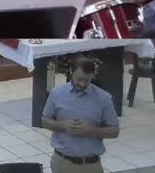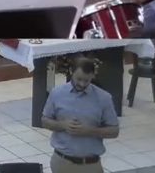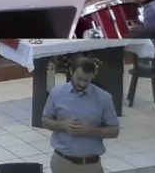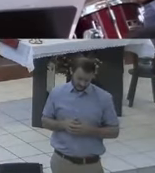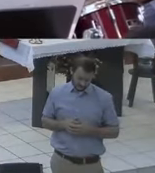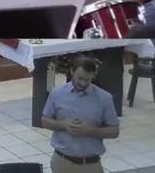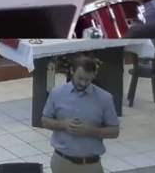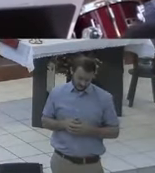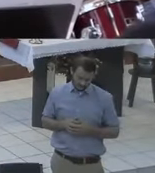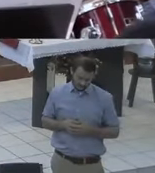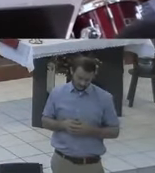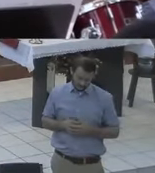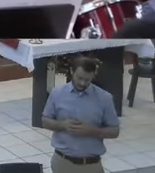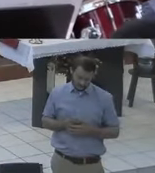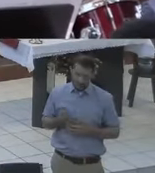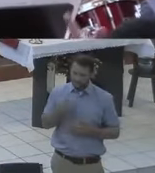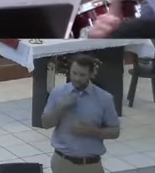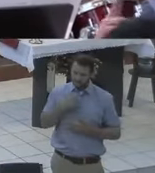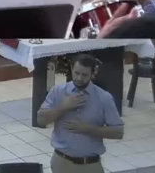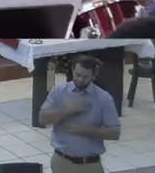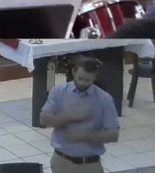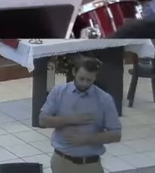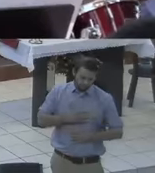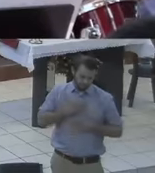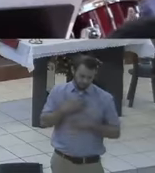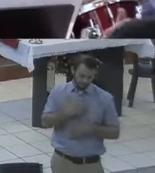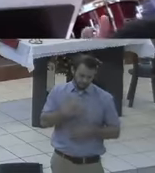rejoice, take joy, my